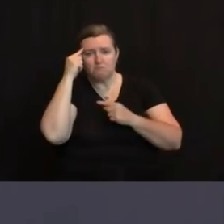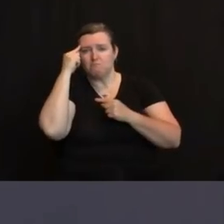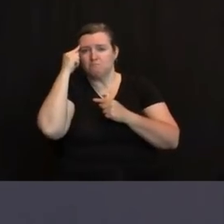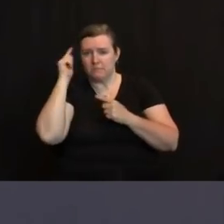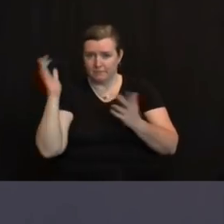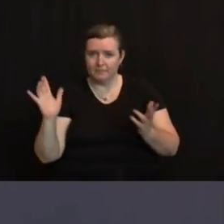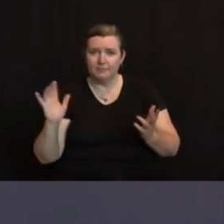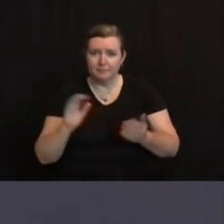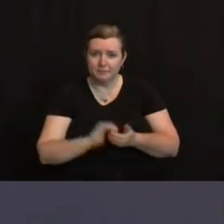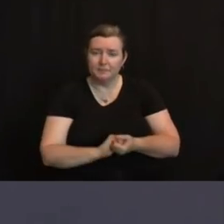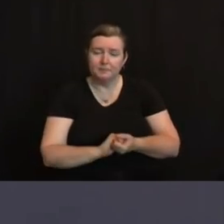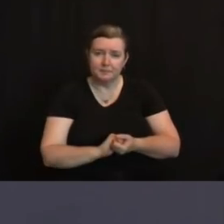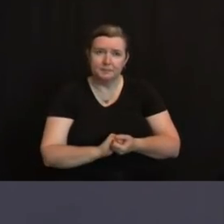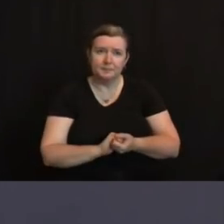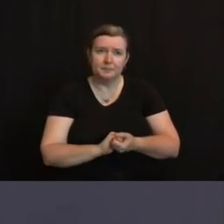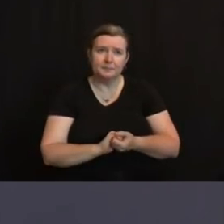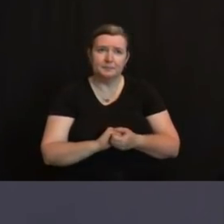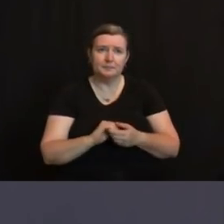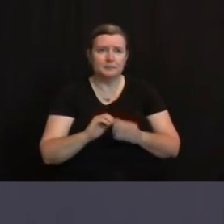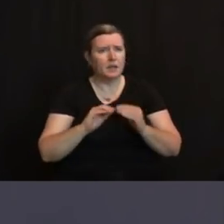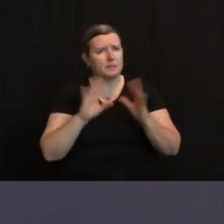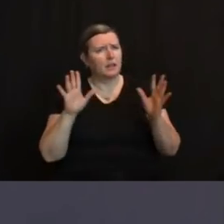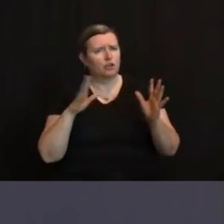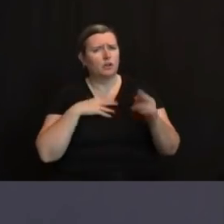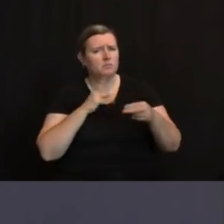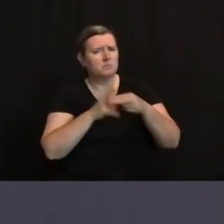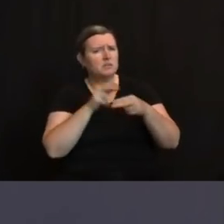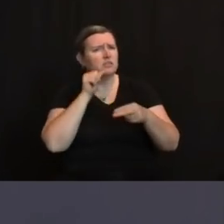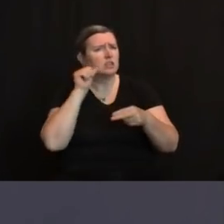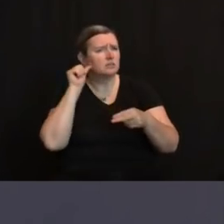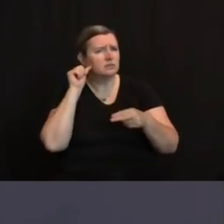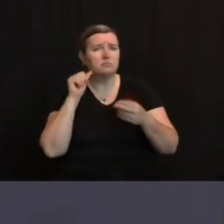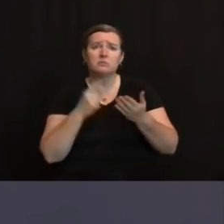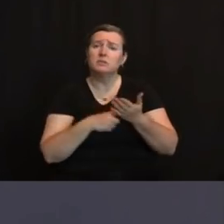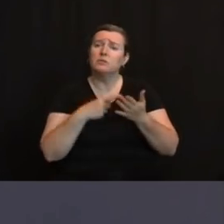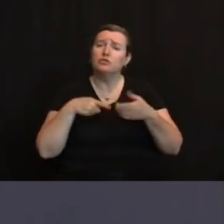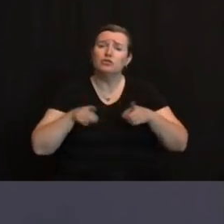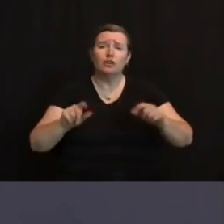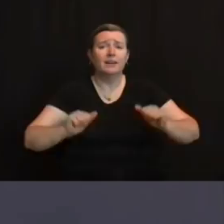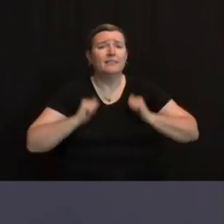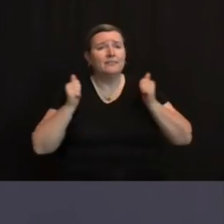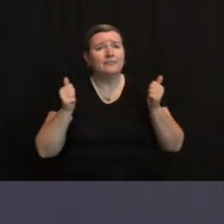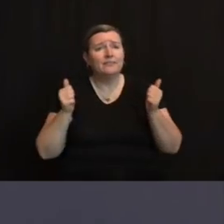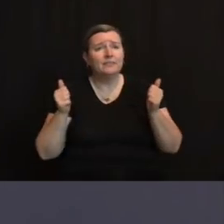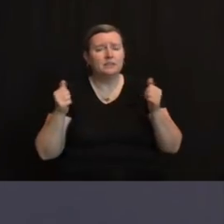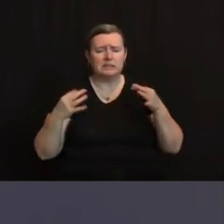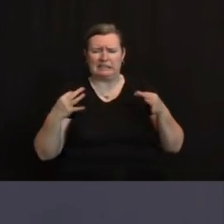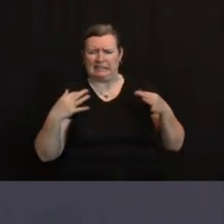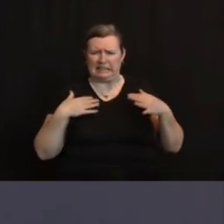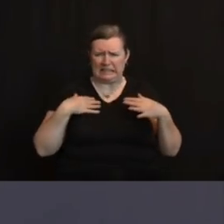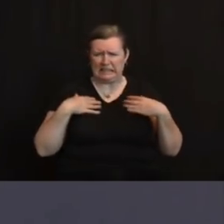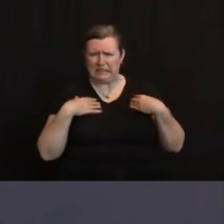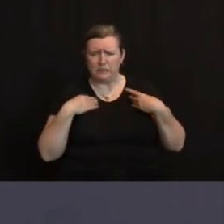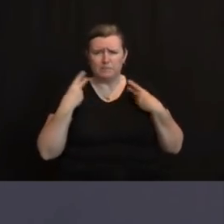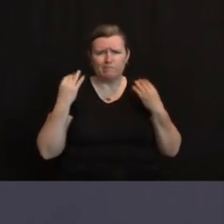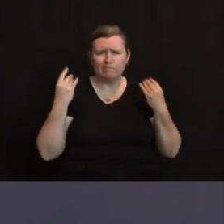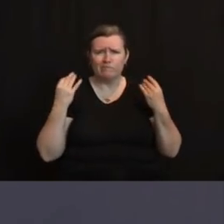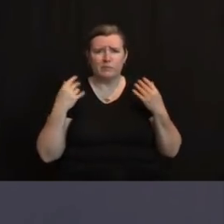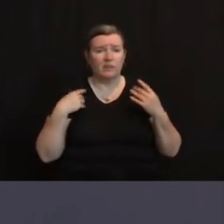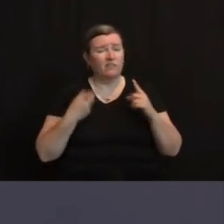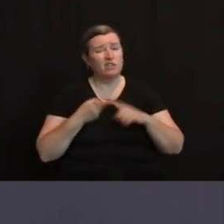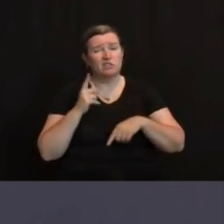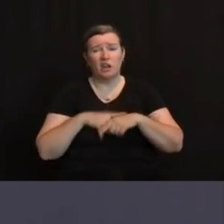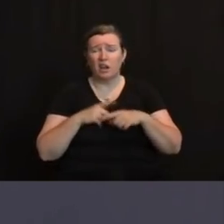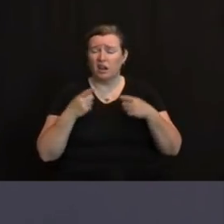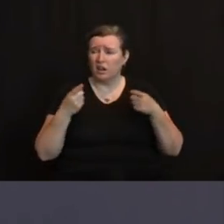it's pretty clear. I mentioned this the other day. Sometimes in life, the judgment call is complicated because it's the first time you're